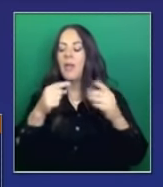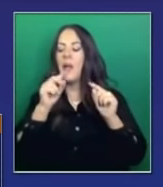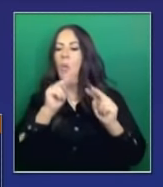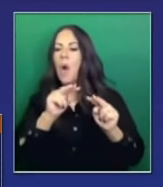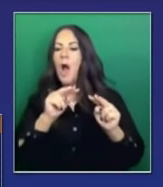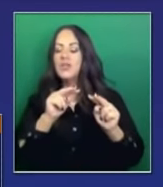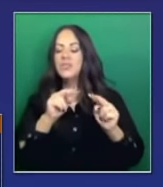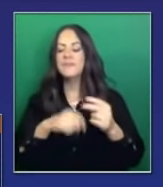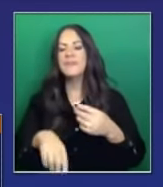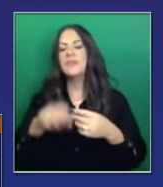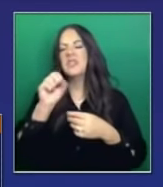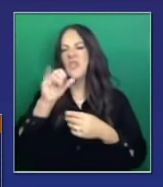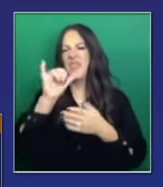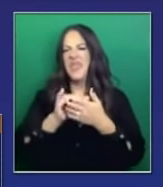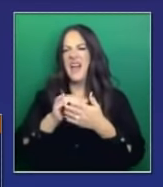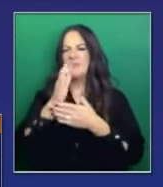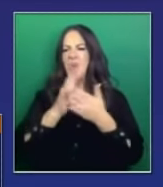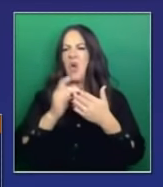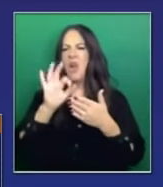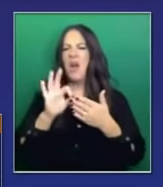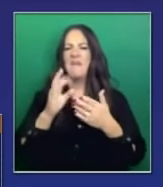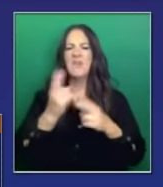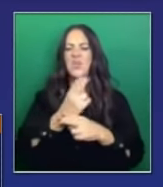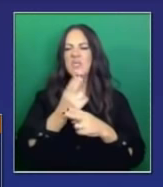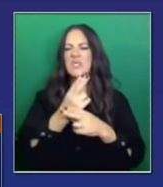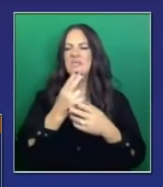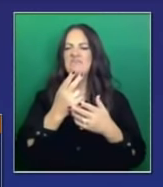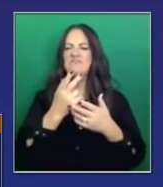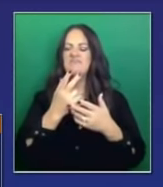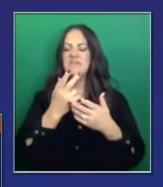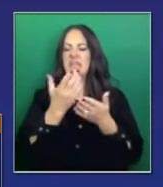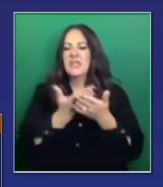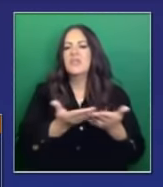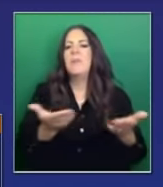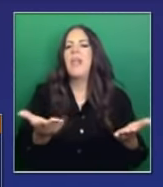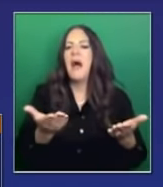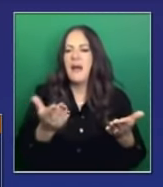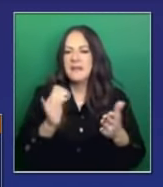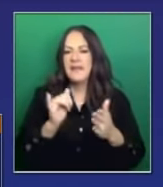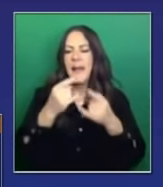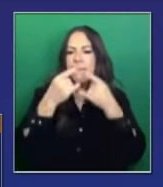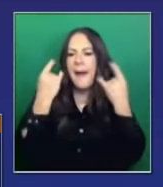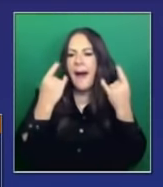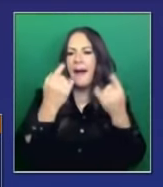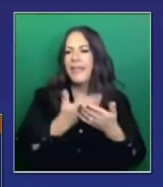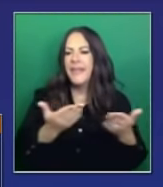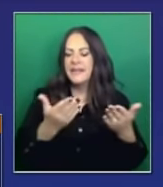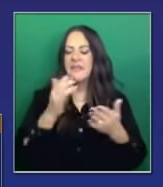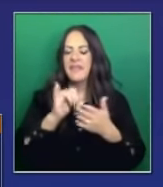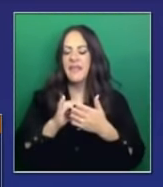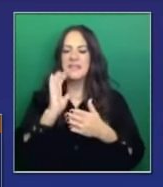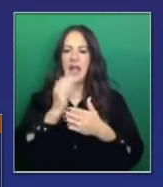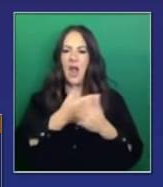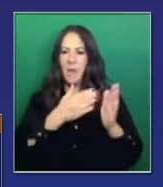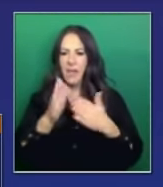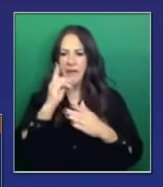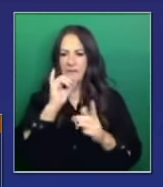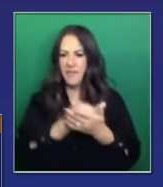PPE side. We've done a master contract, which now we are turning over to others to reduce the